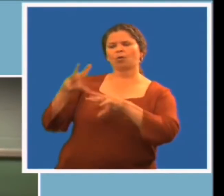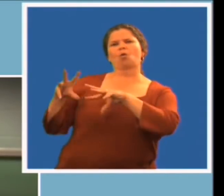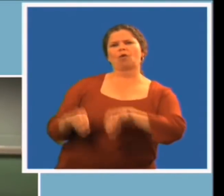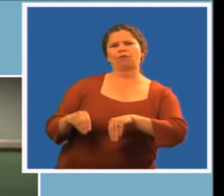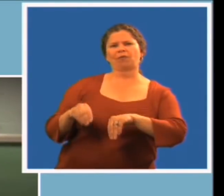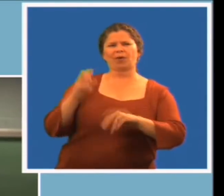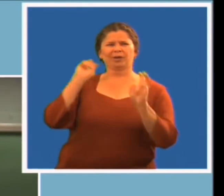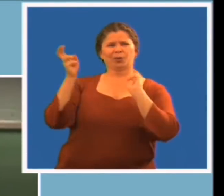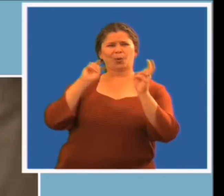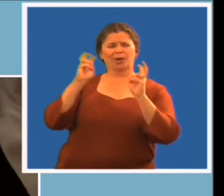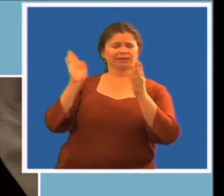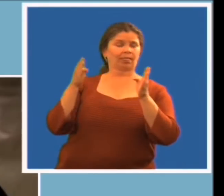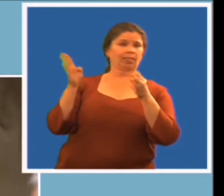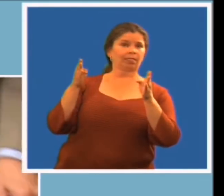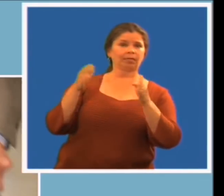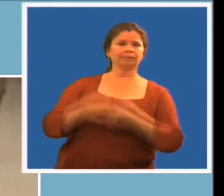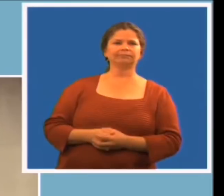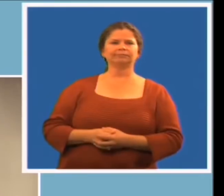Thanks, Rose.